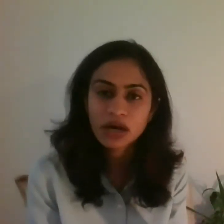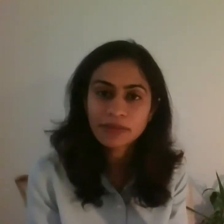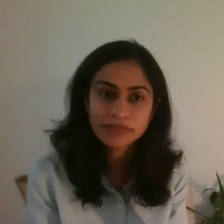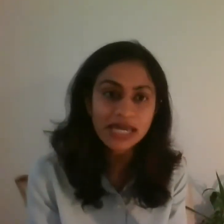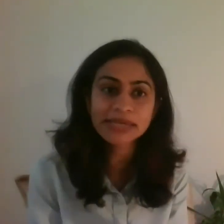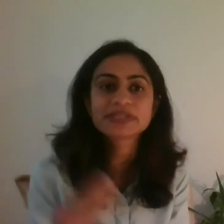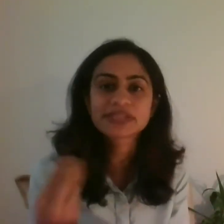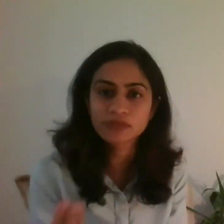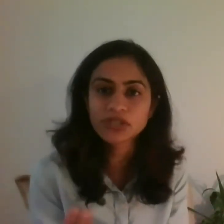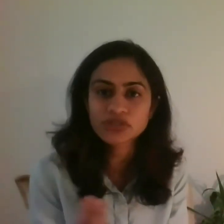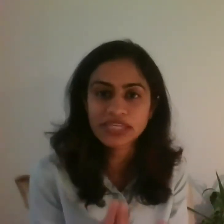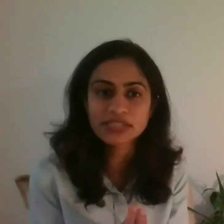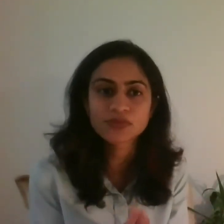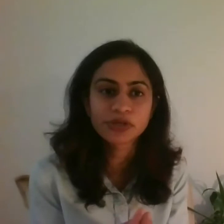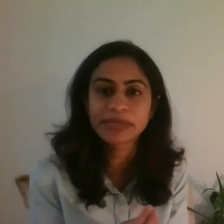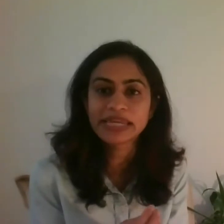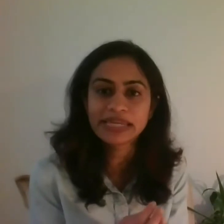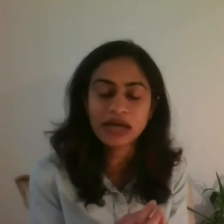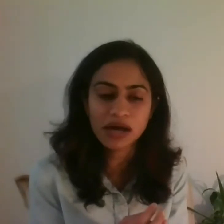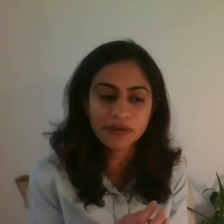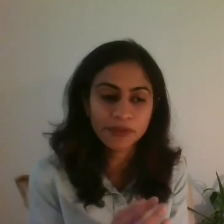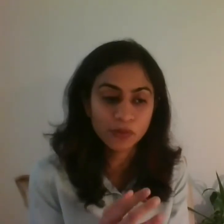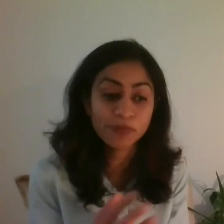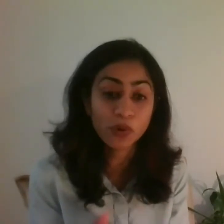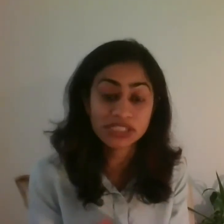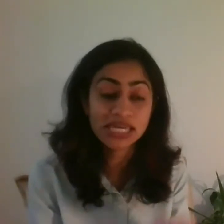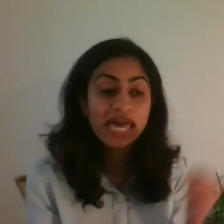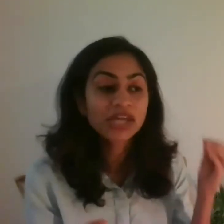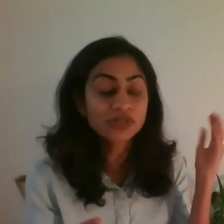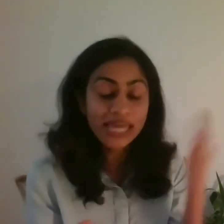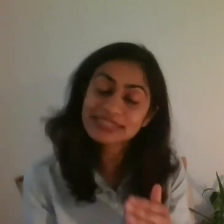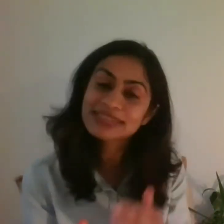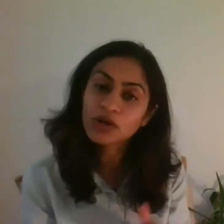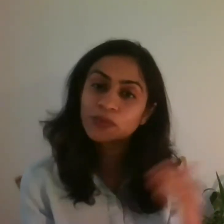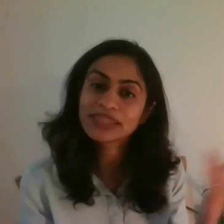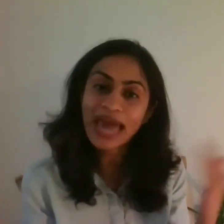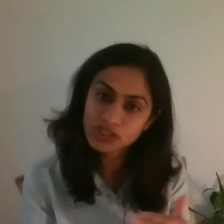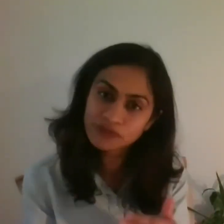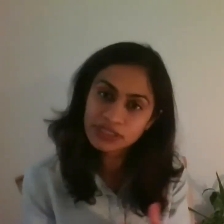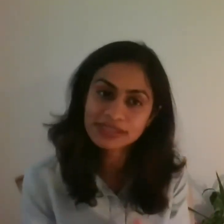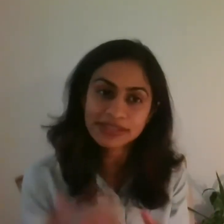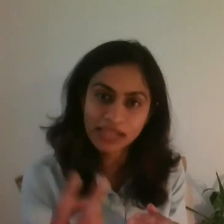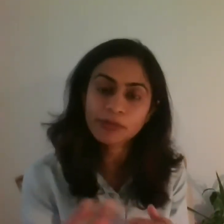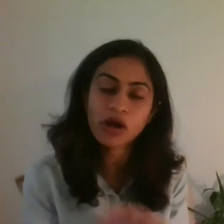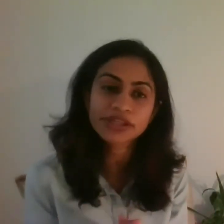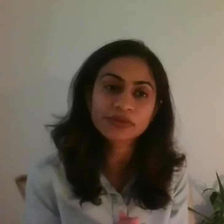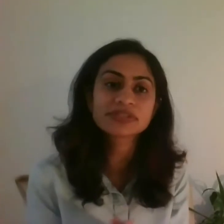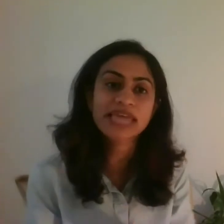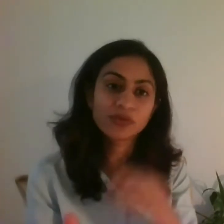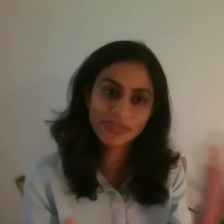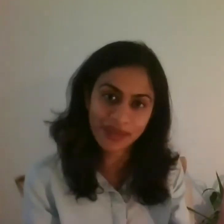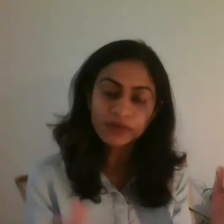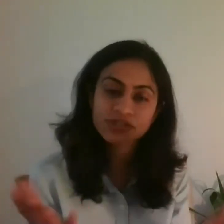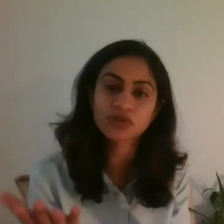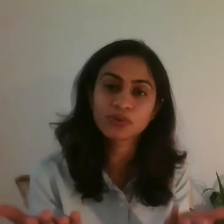antigen types, which of these would be the most potent. You test this out with adjuvants, the helper molecules,